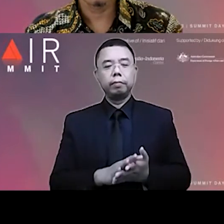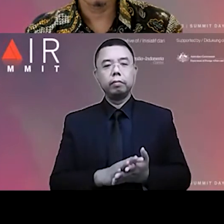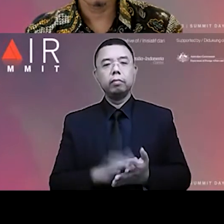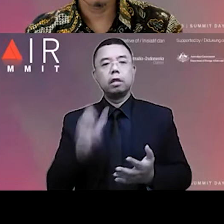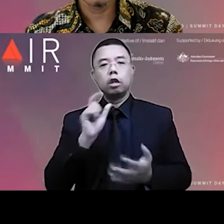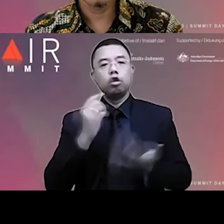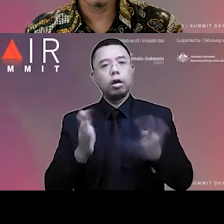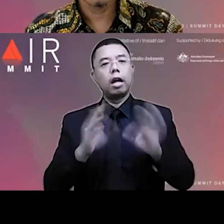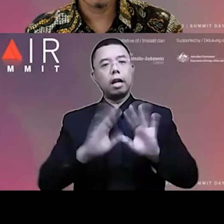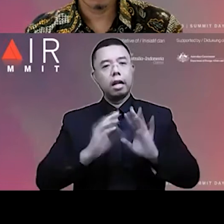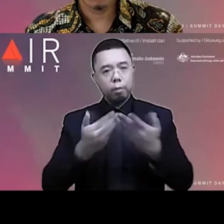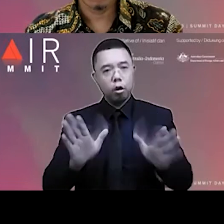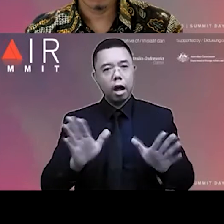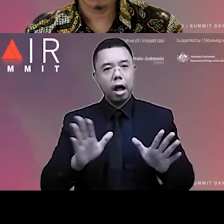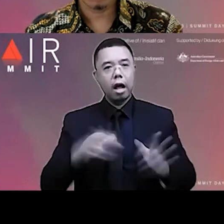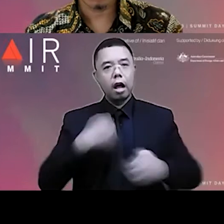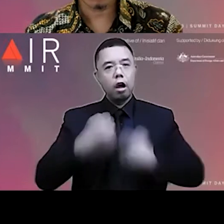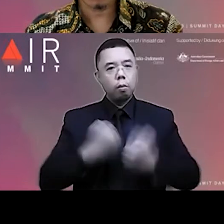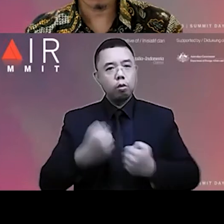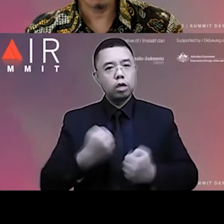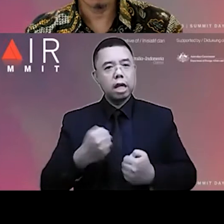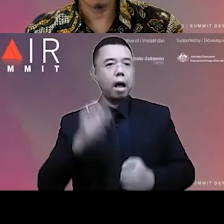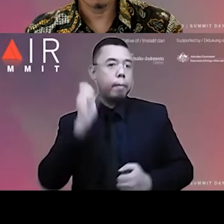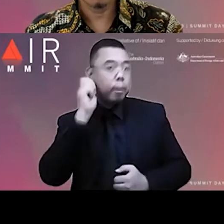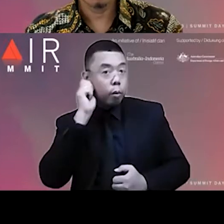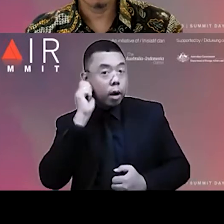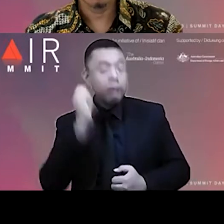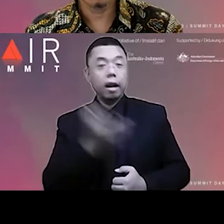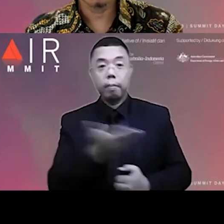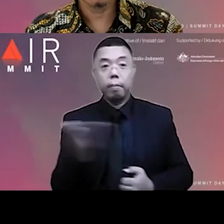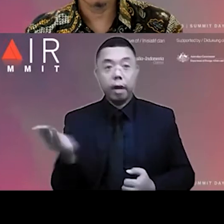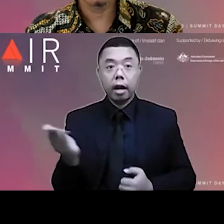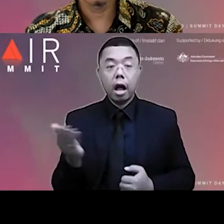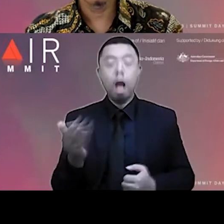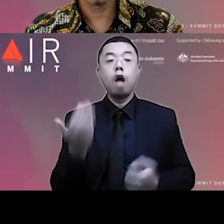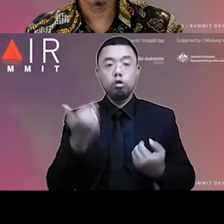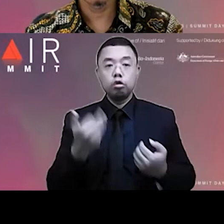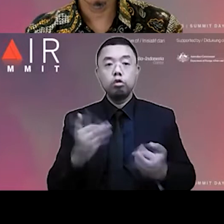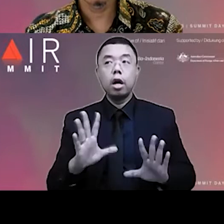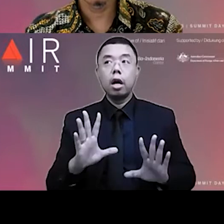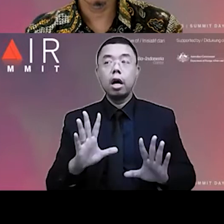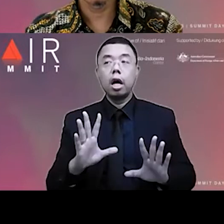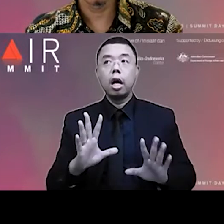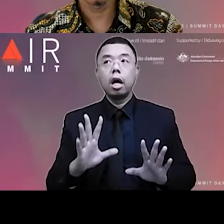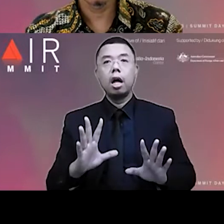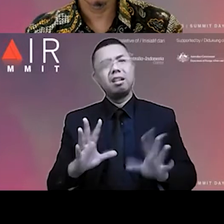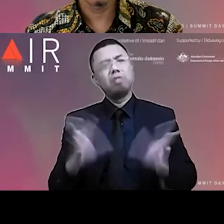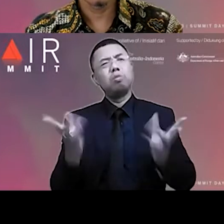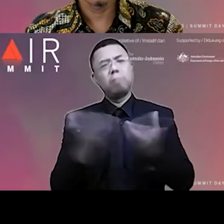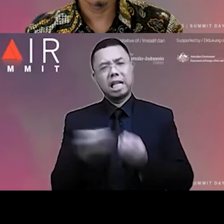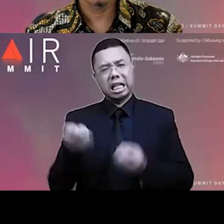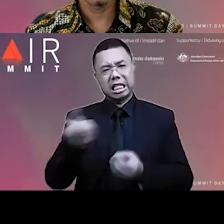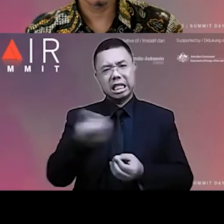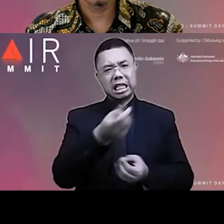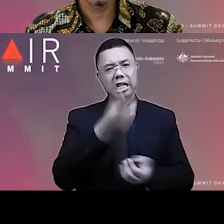a small or micro scale of business, but it's really vital for their families. And we also found that some of them